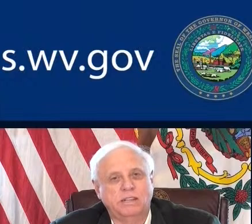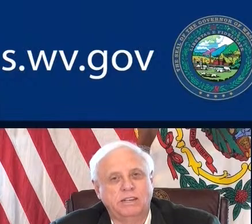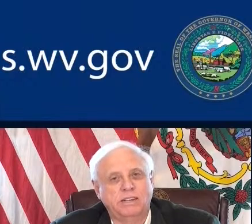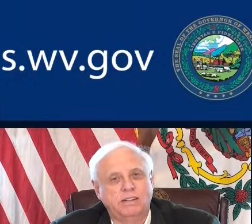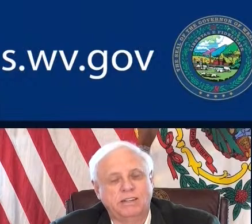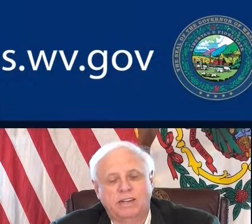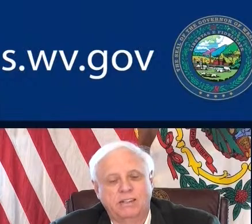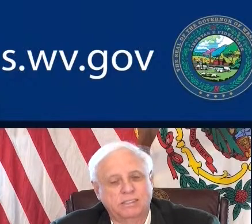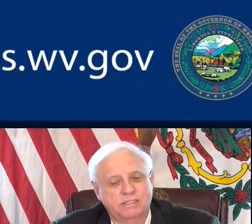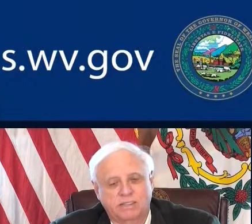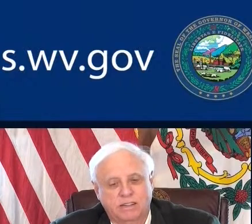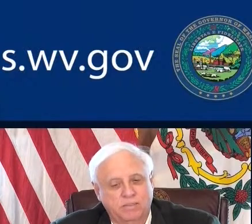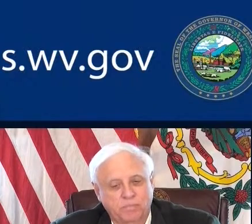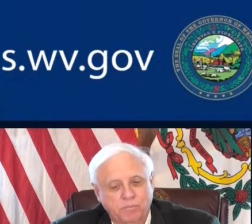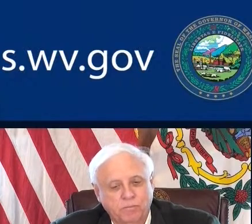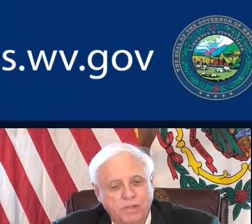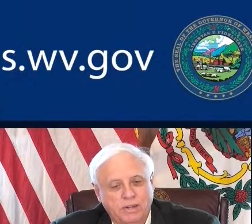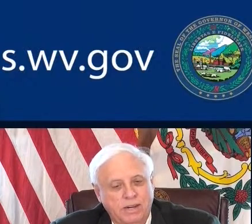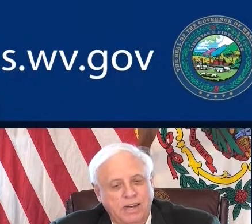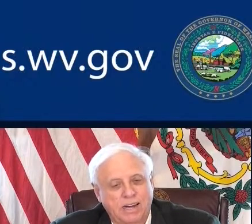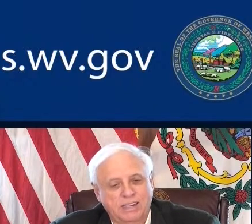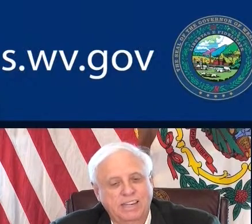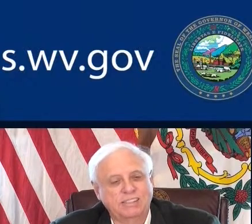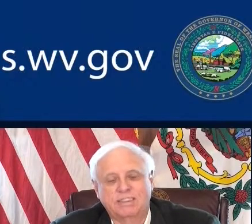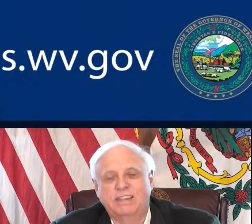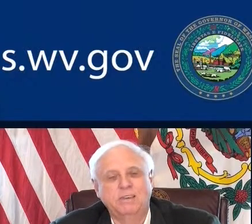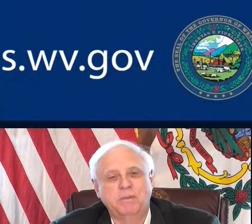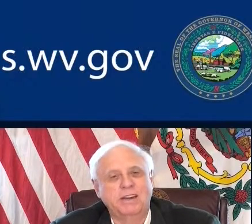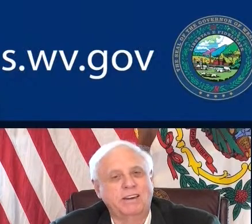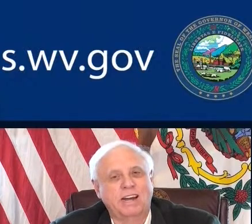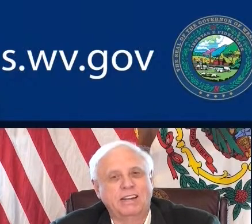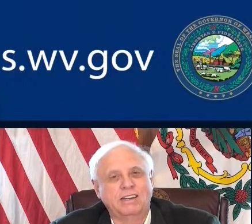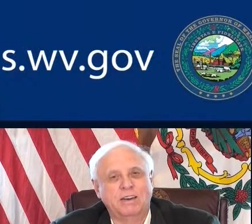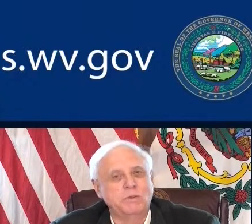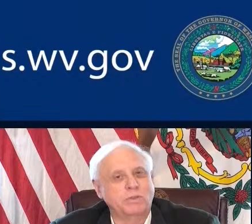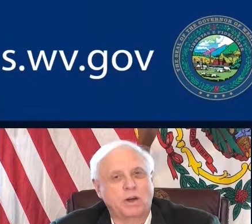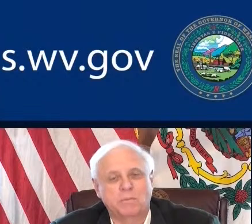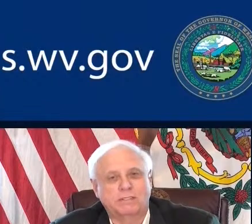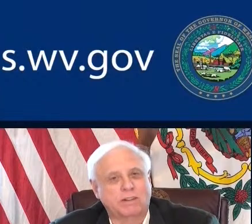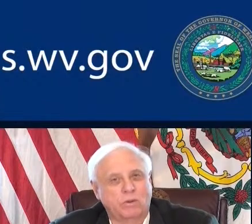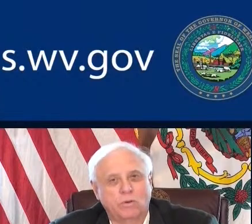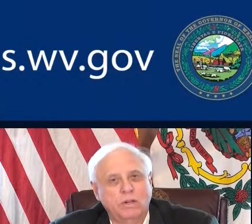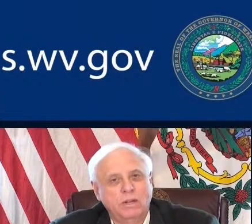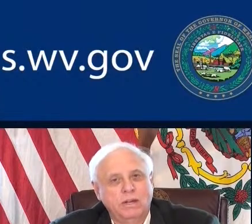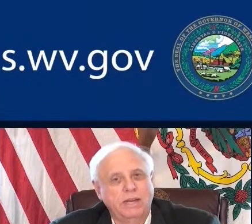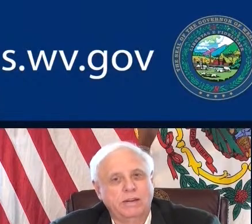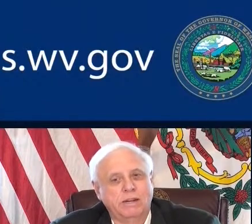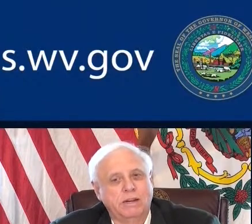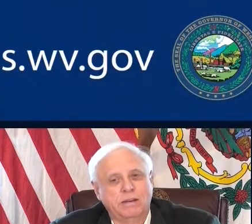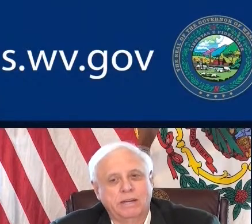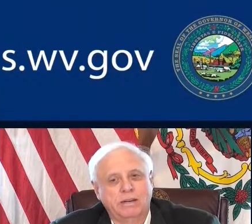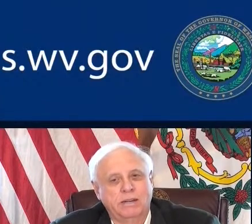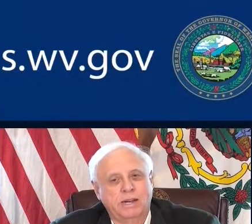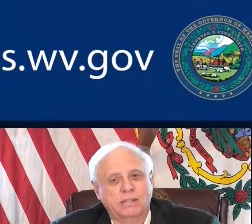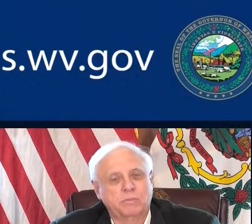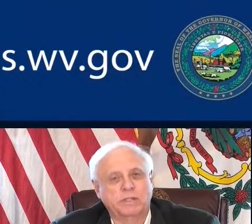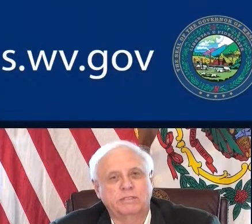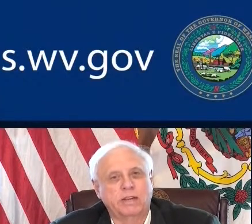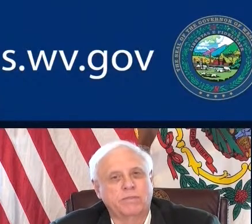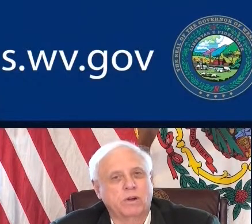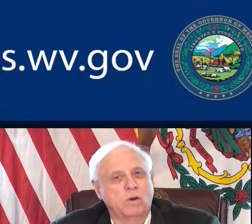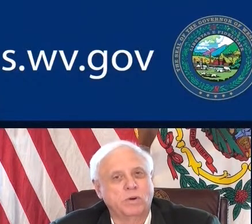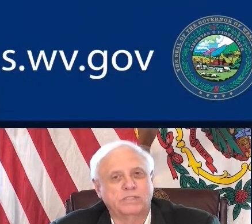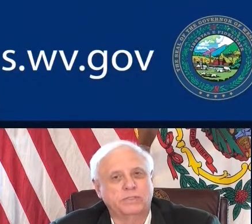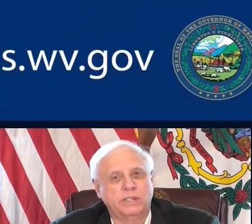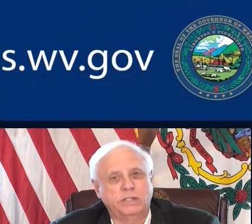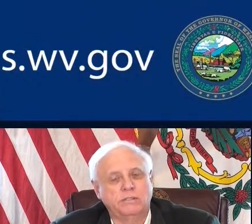always, and I just, I can't say it any better. I love you with all my soul, and I express that